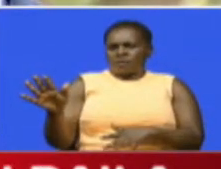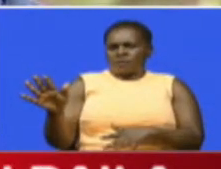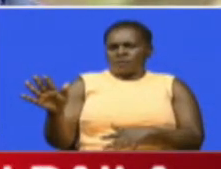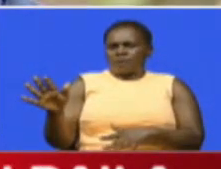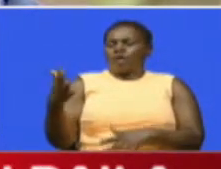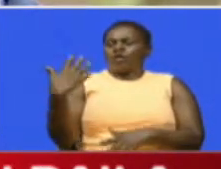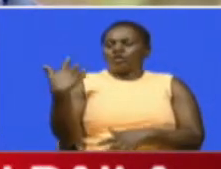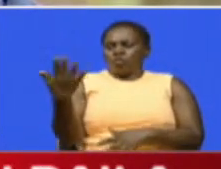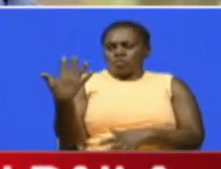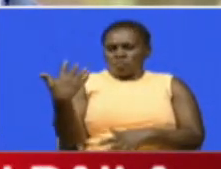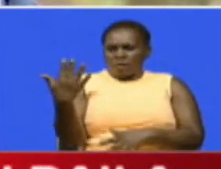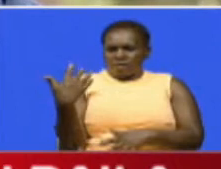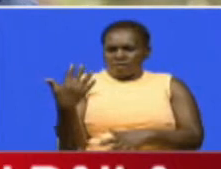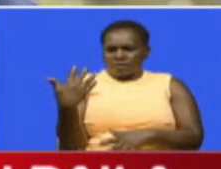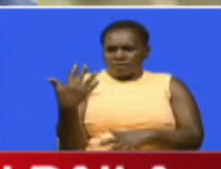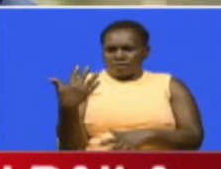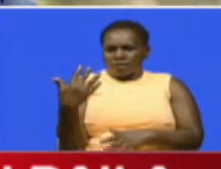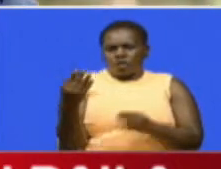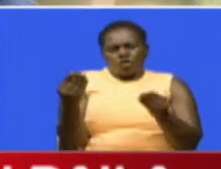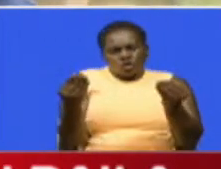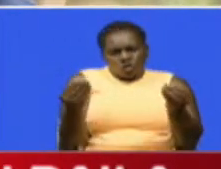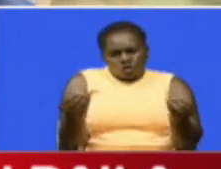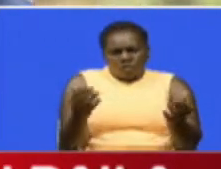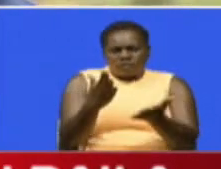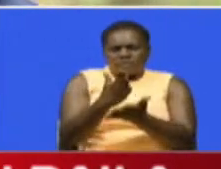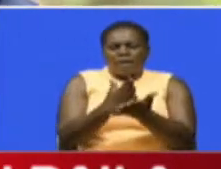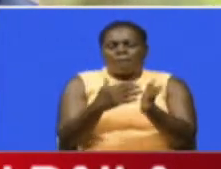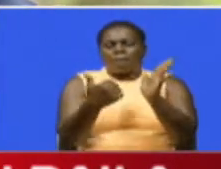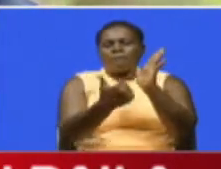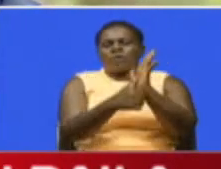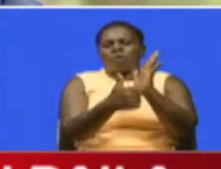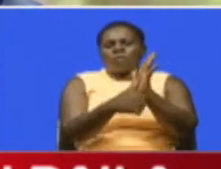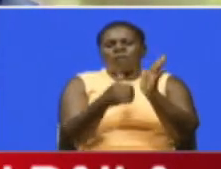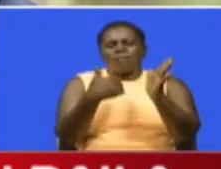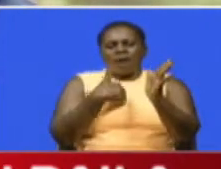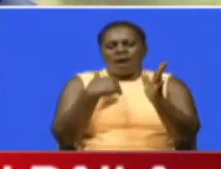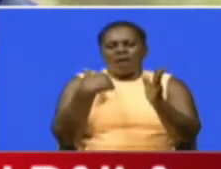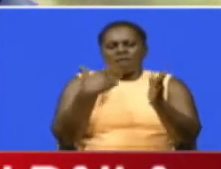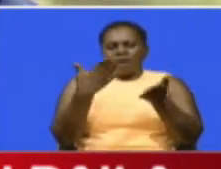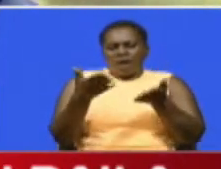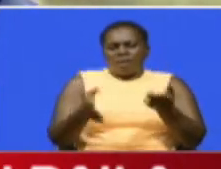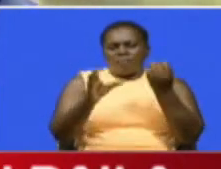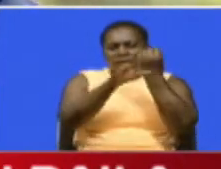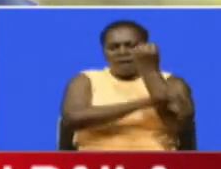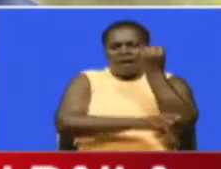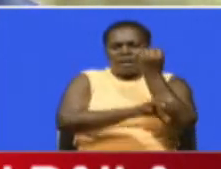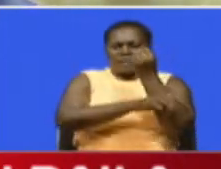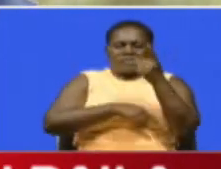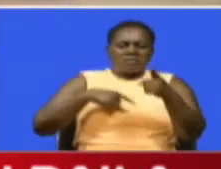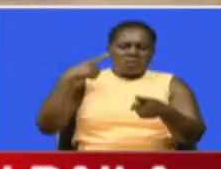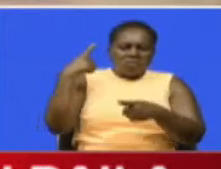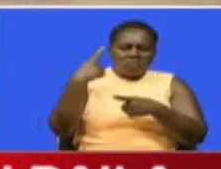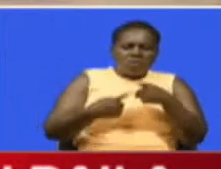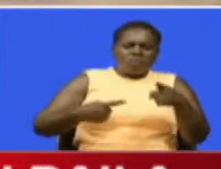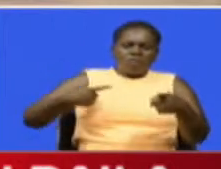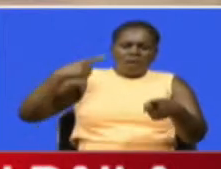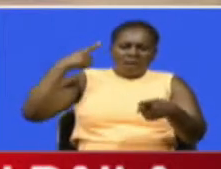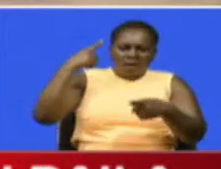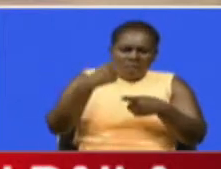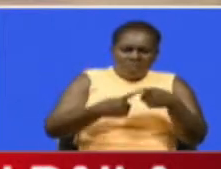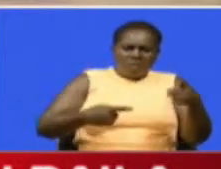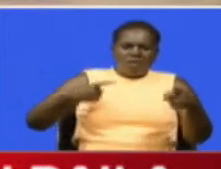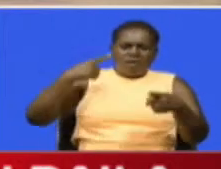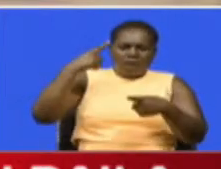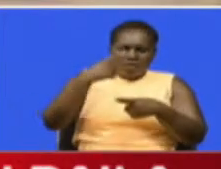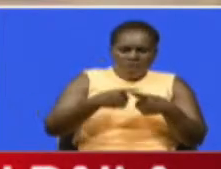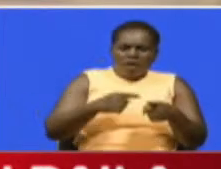a document that solves some of the problems we've been having in this country for a very long time. So it is not